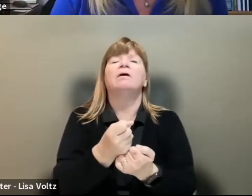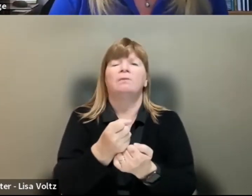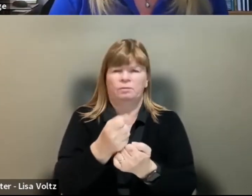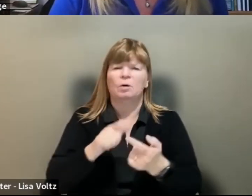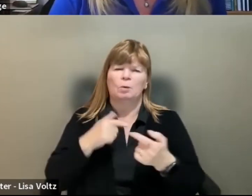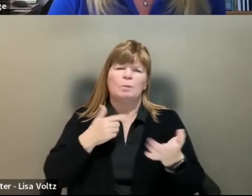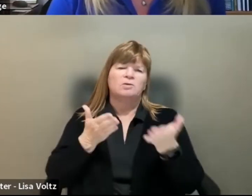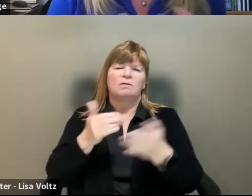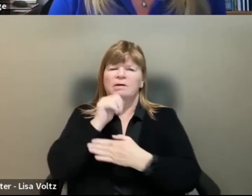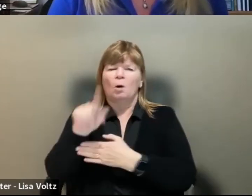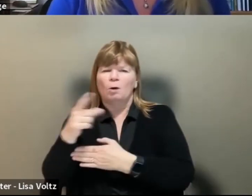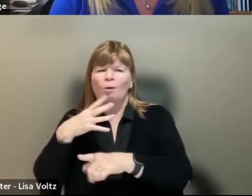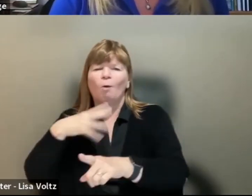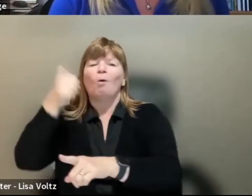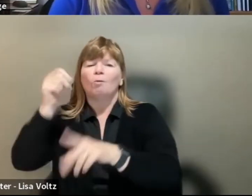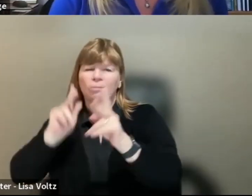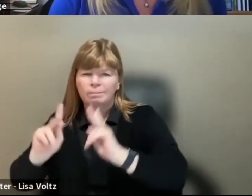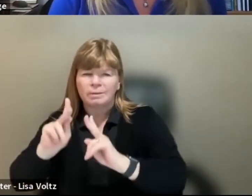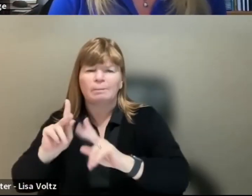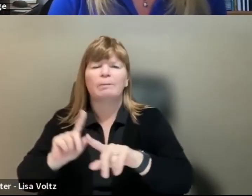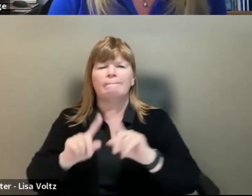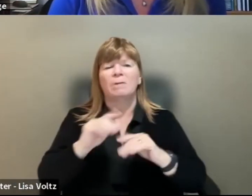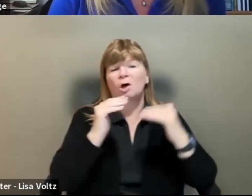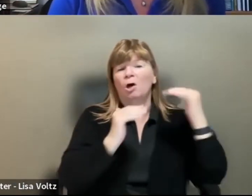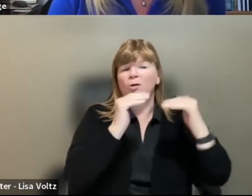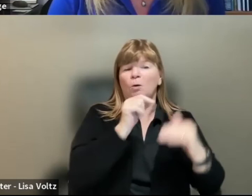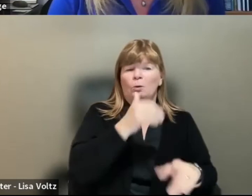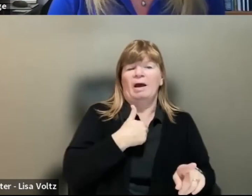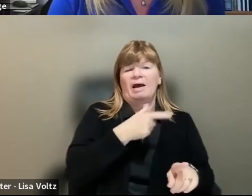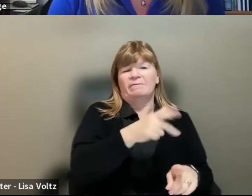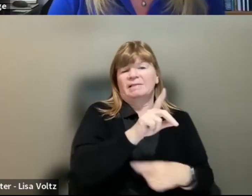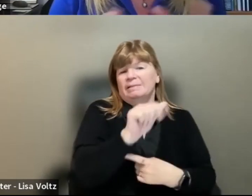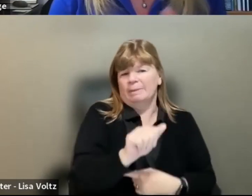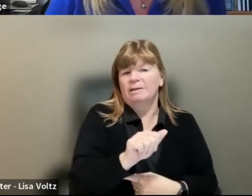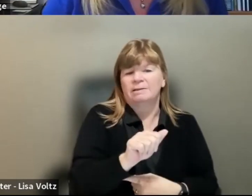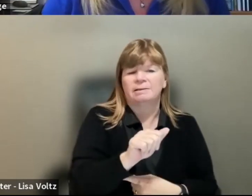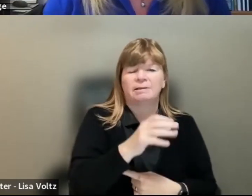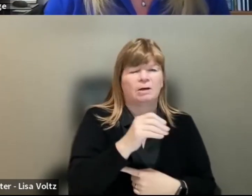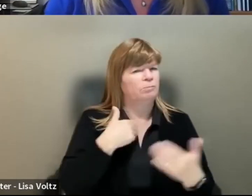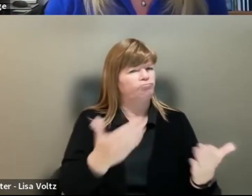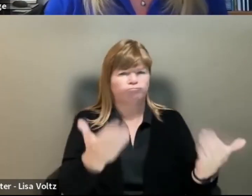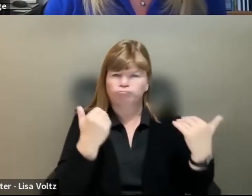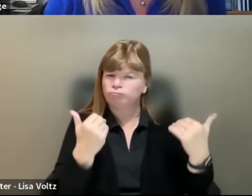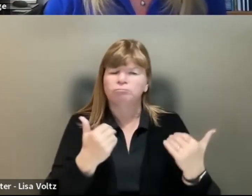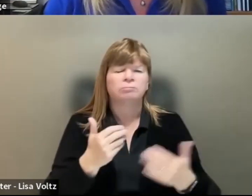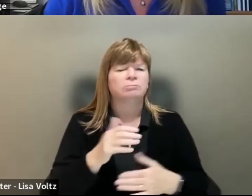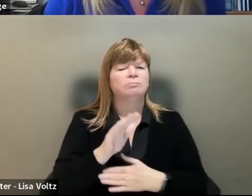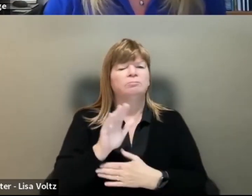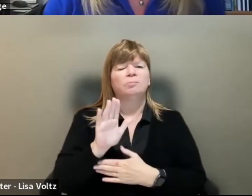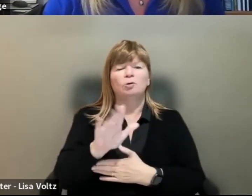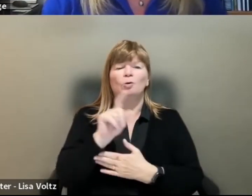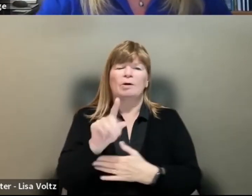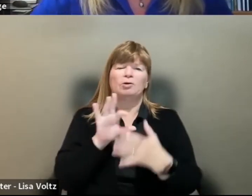those older individuals, but adults who do have the disabilities, and we welcome that. And your question